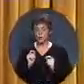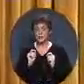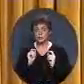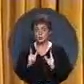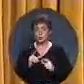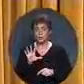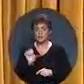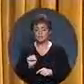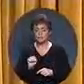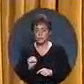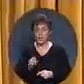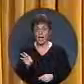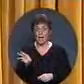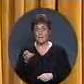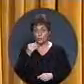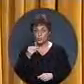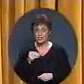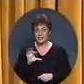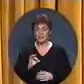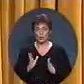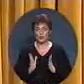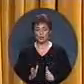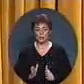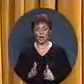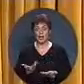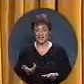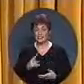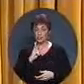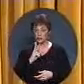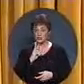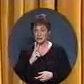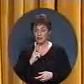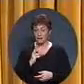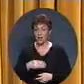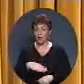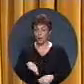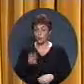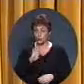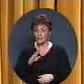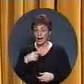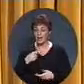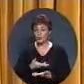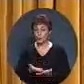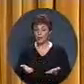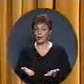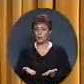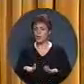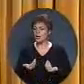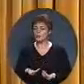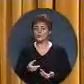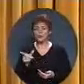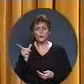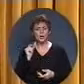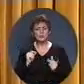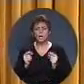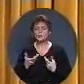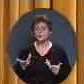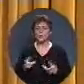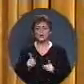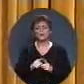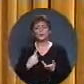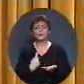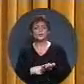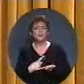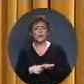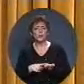committee could only be described as evasive, argumentative, and imagine this, hotly partisan. That is why, Mr. Speaker, we invited Treasury Board Secretary